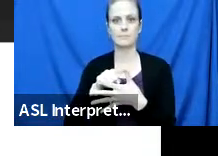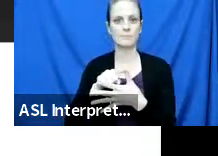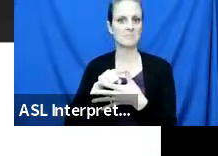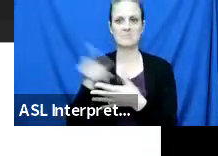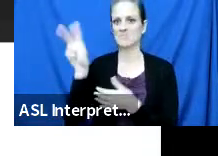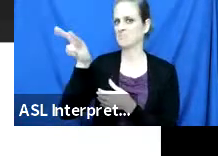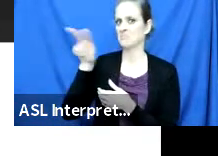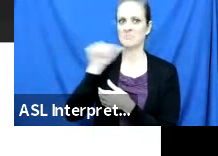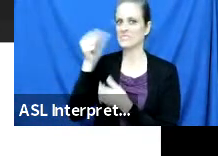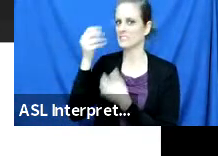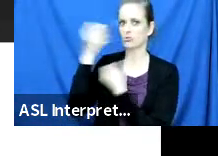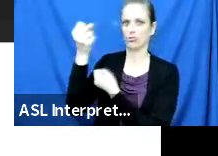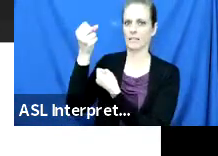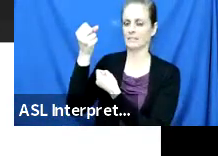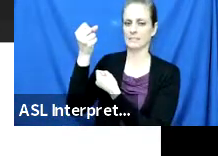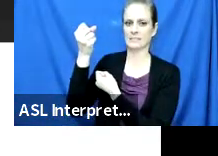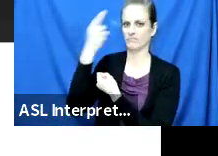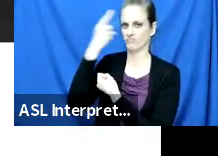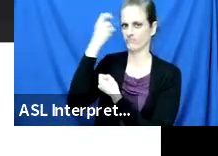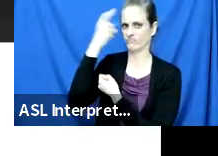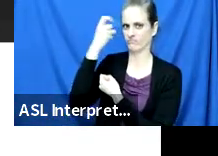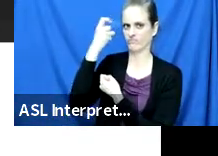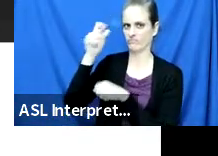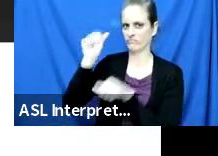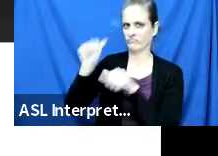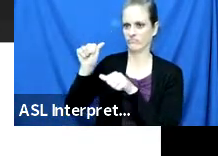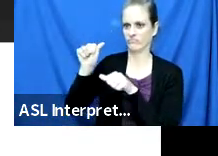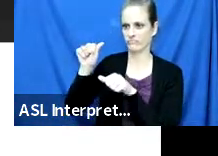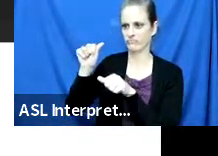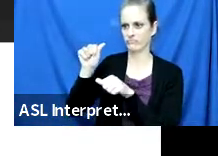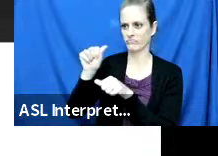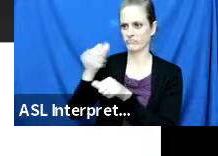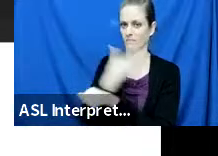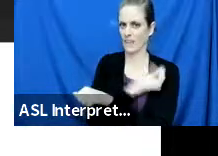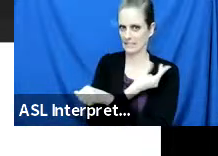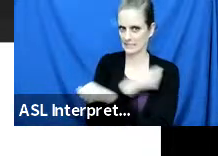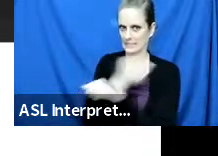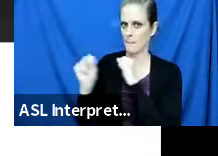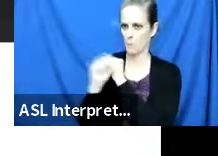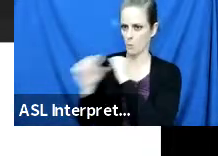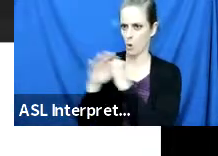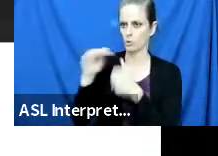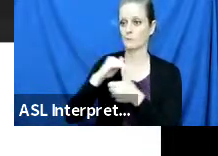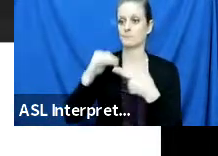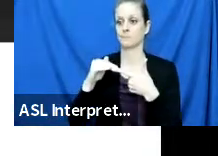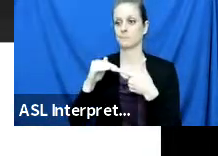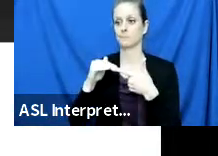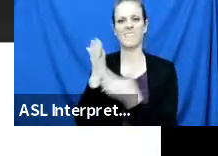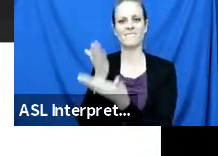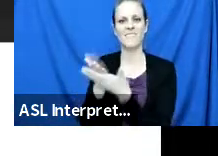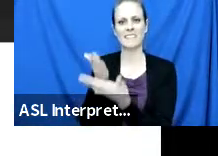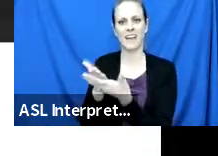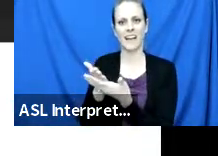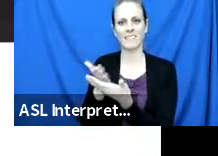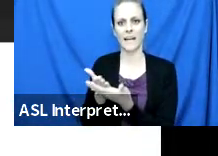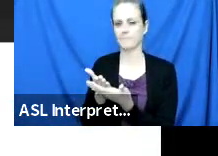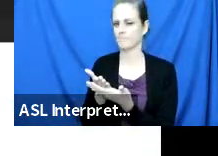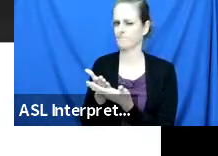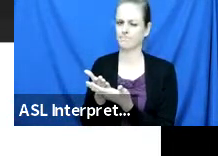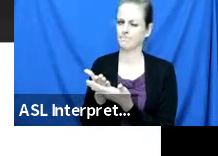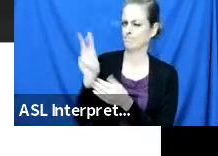for example, safety, effectiveness, and information, factual information about the